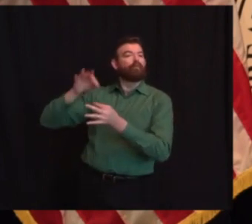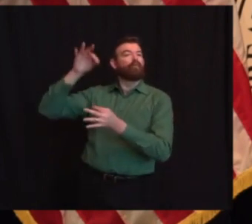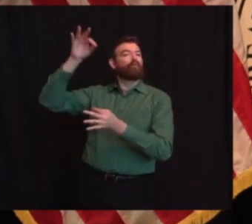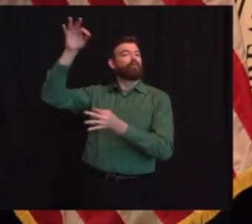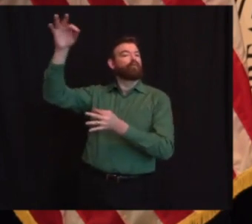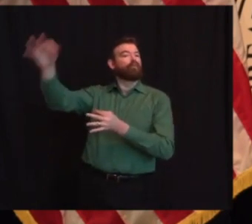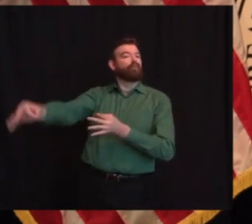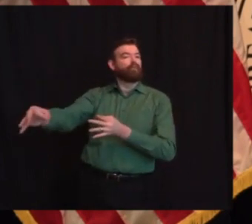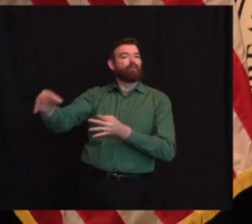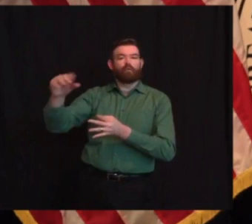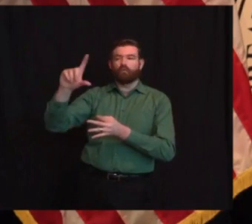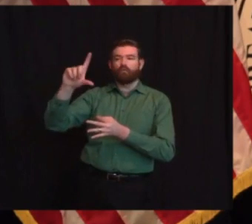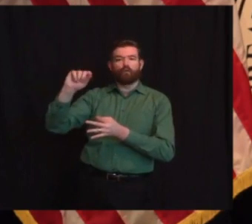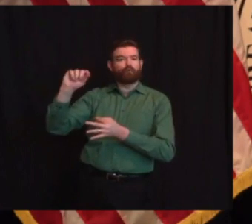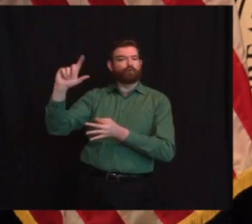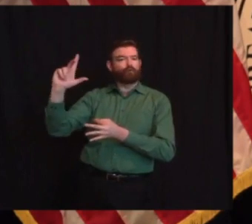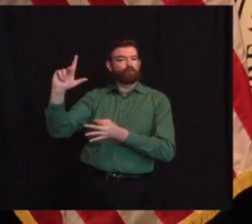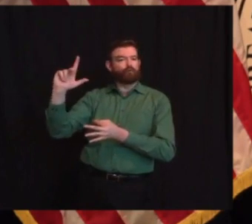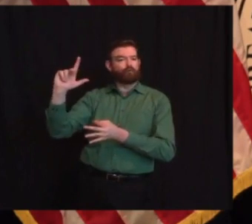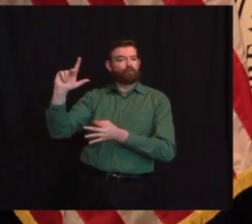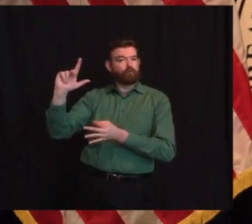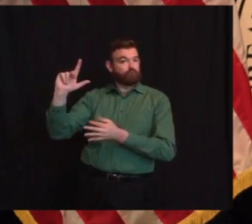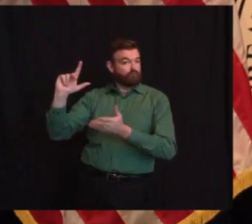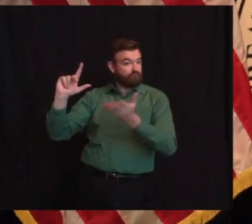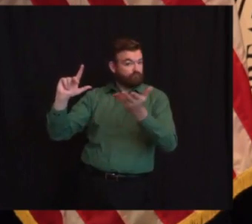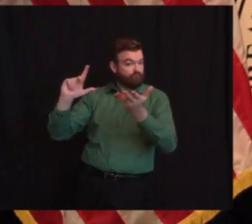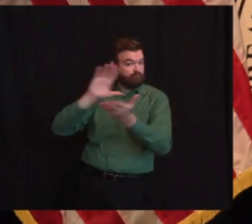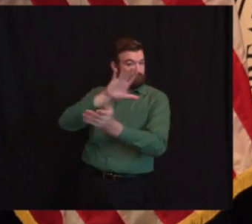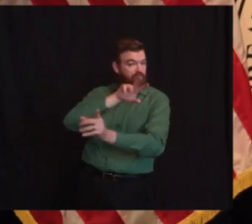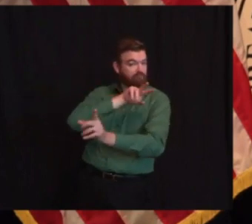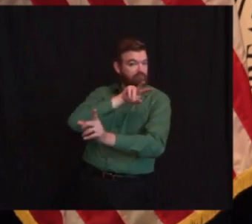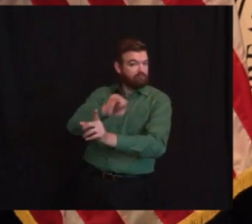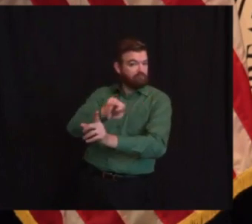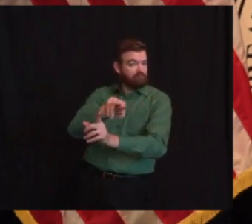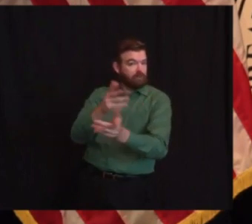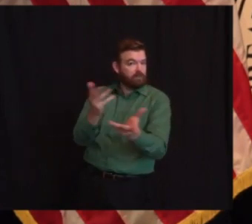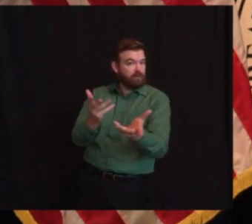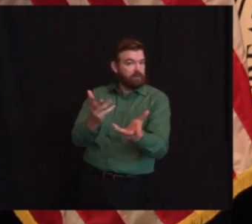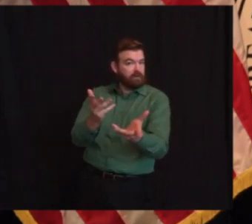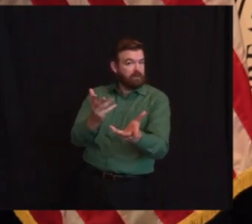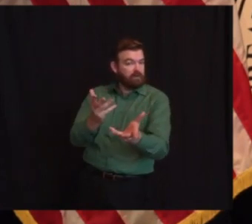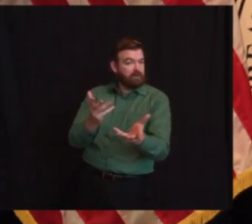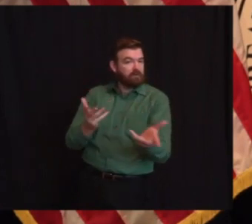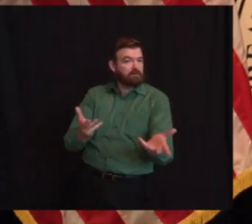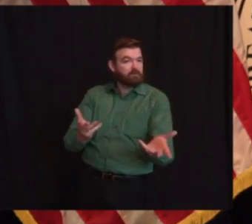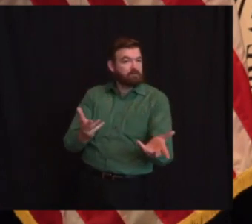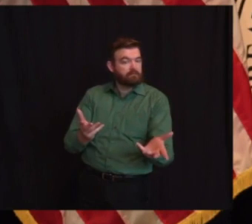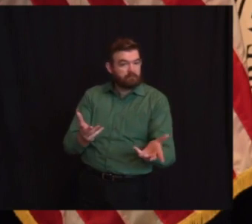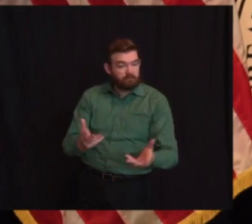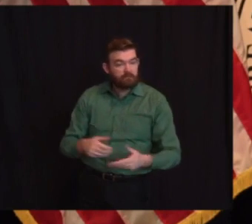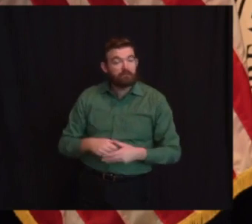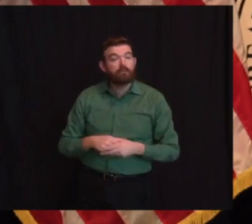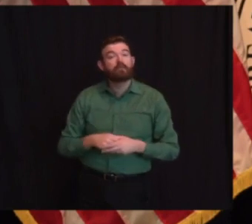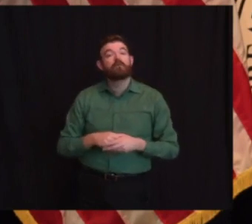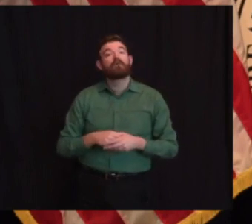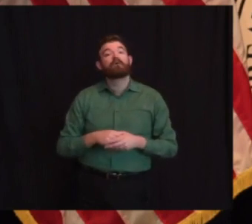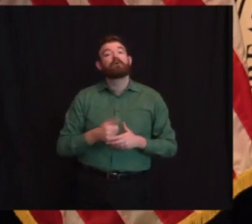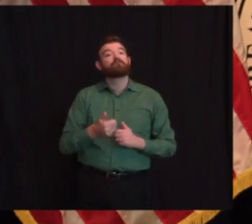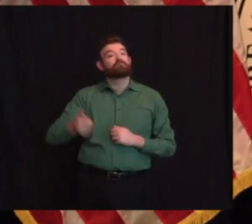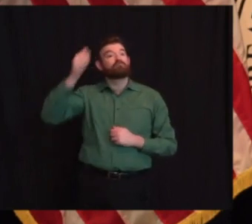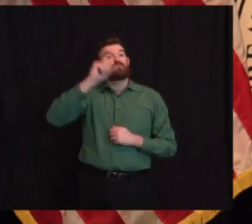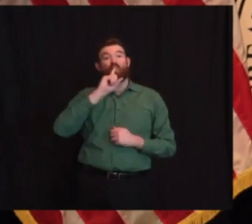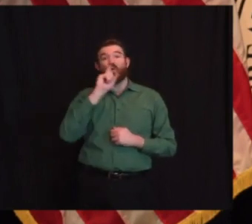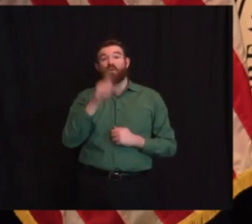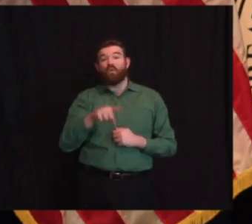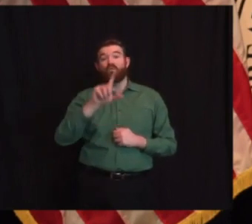2023. Did you have any comment on that? And finally, the Executive Order 111 data that you've said there's